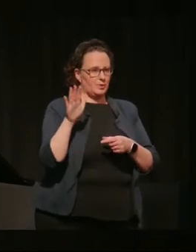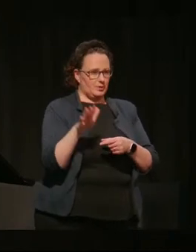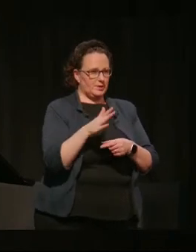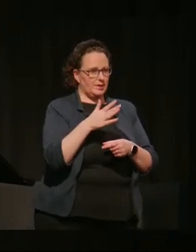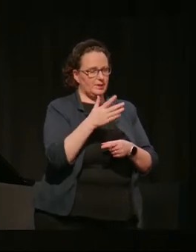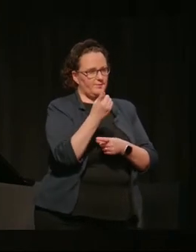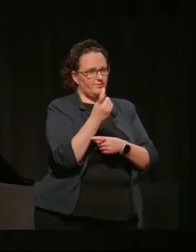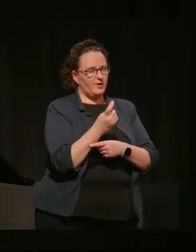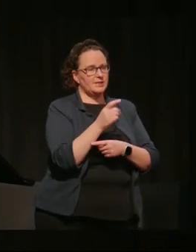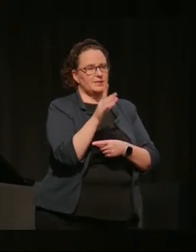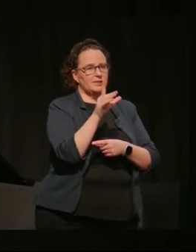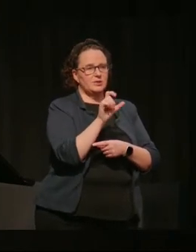story.